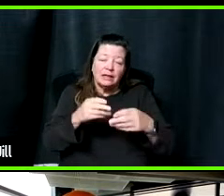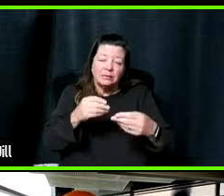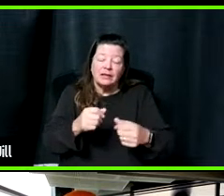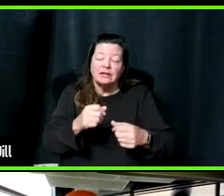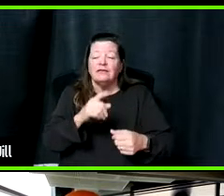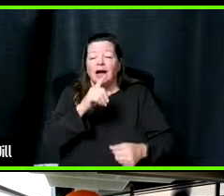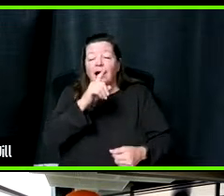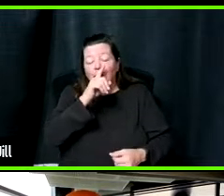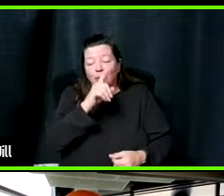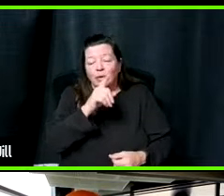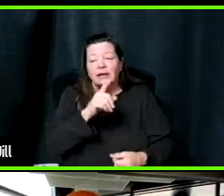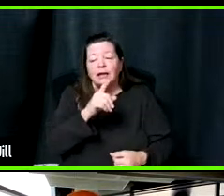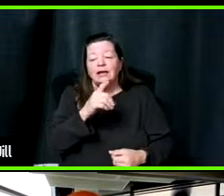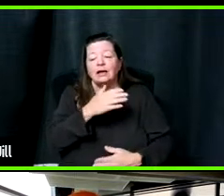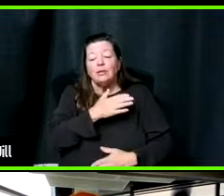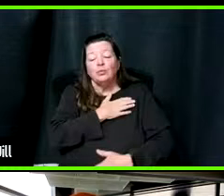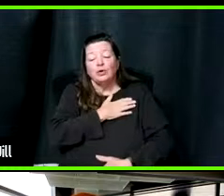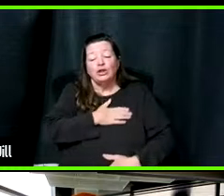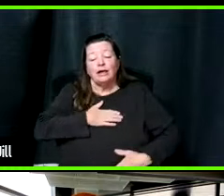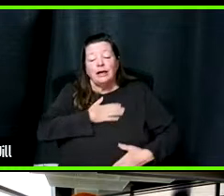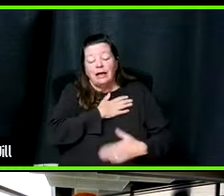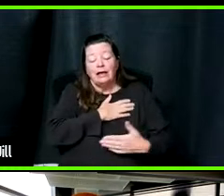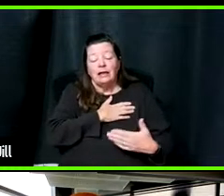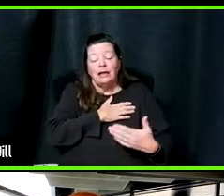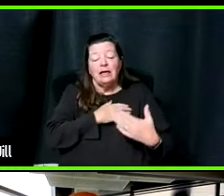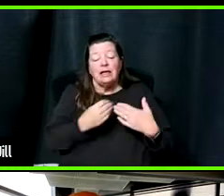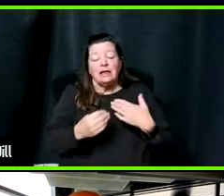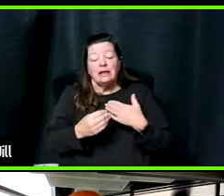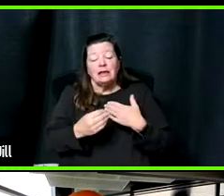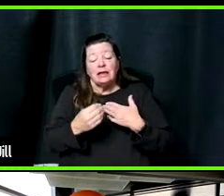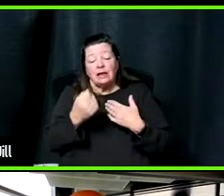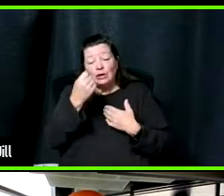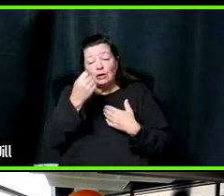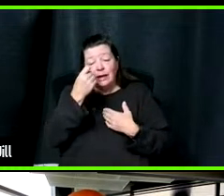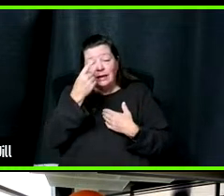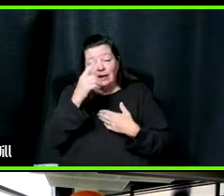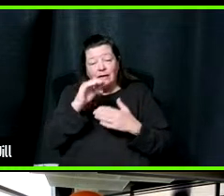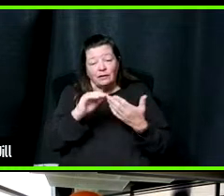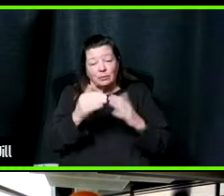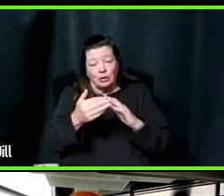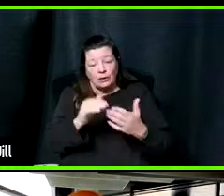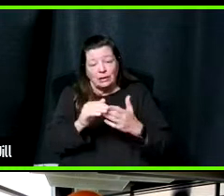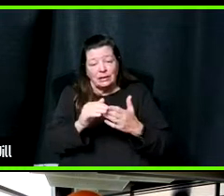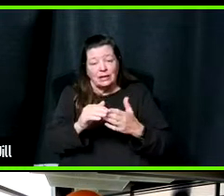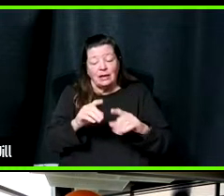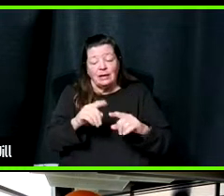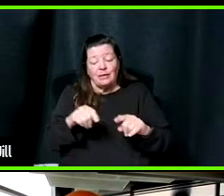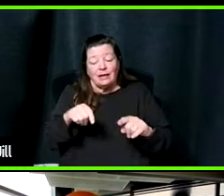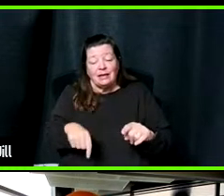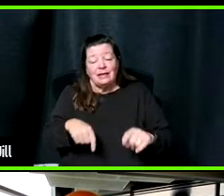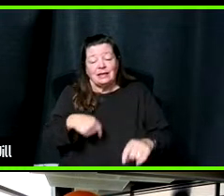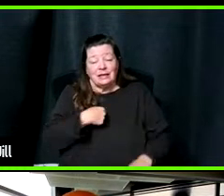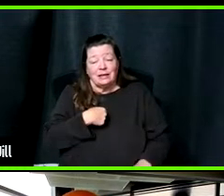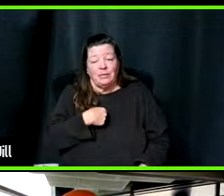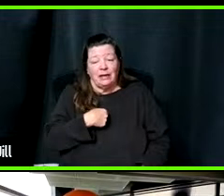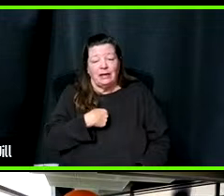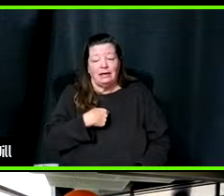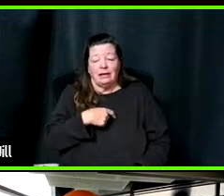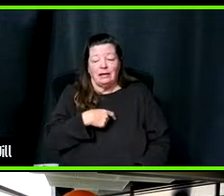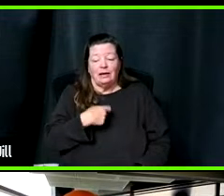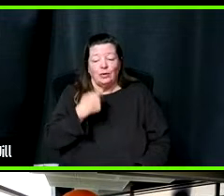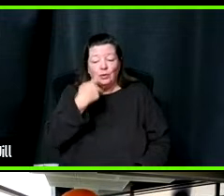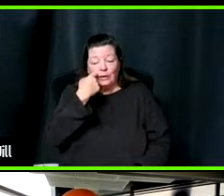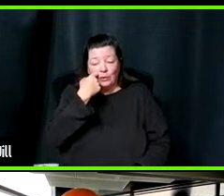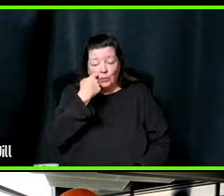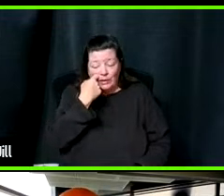on affected communities and all those other things. This is just me in very recent reaction on